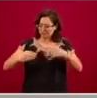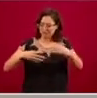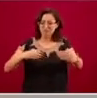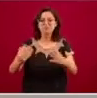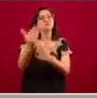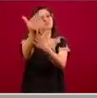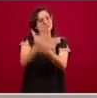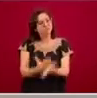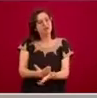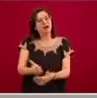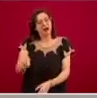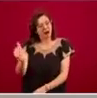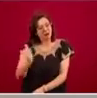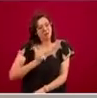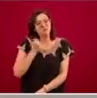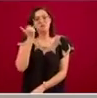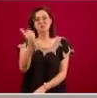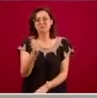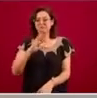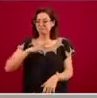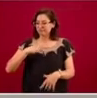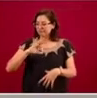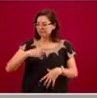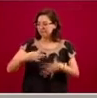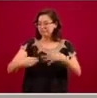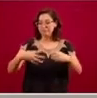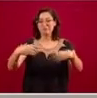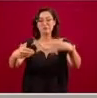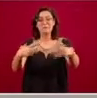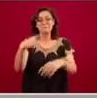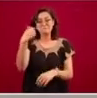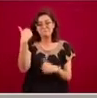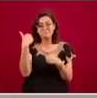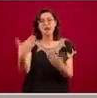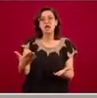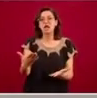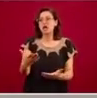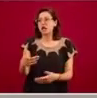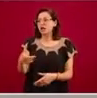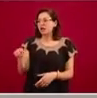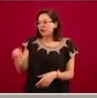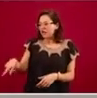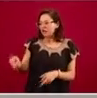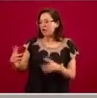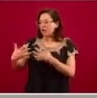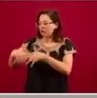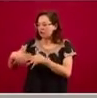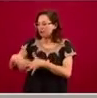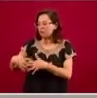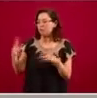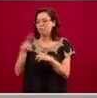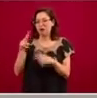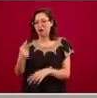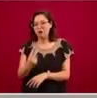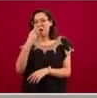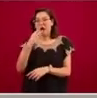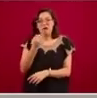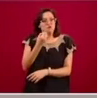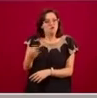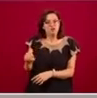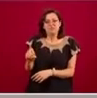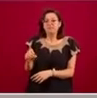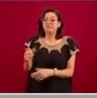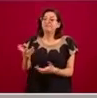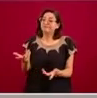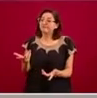help us, if you want to help the hospitals and the health sector be as effective as it can, you